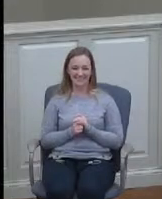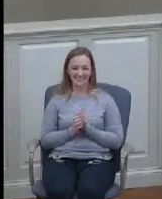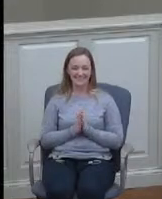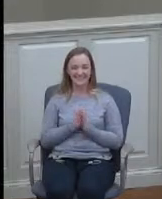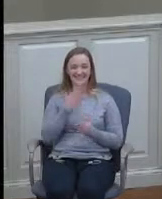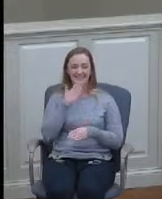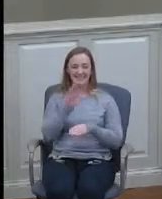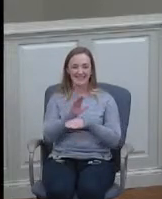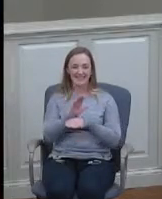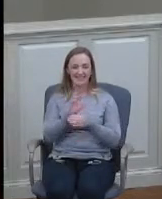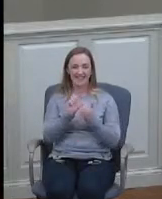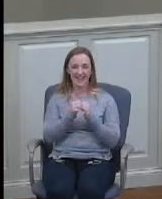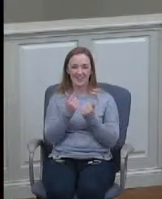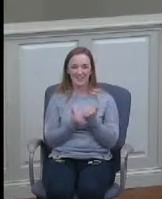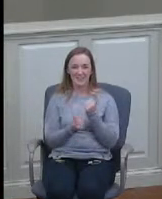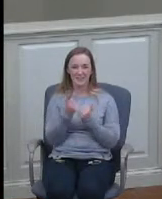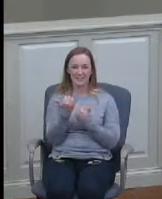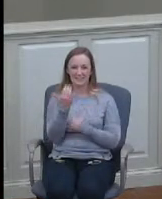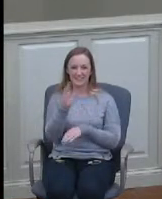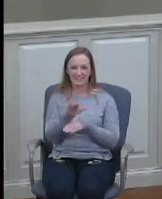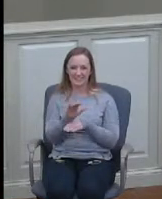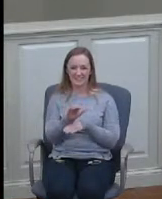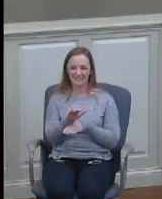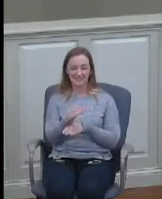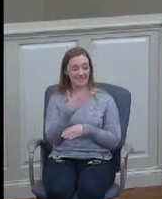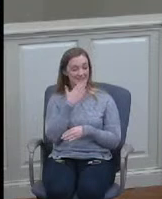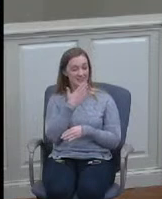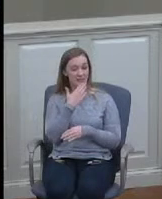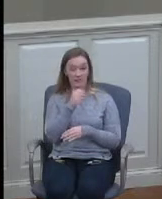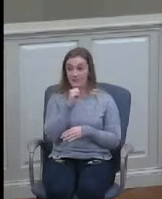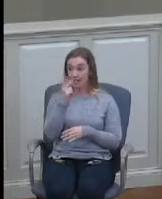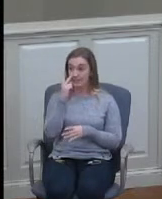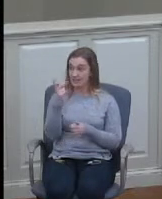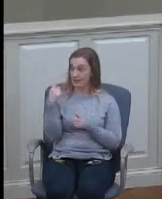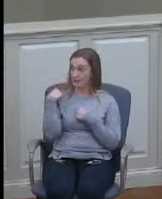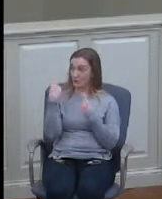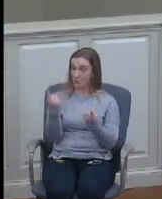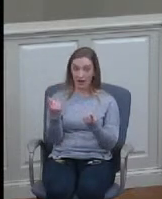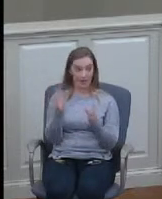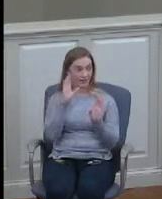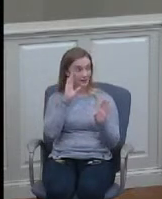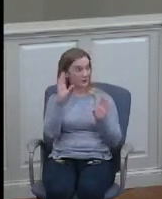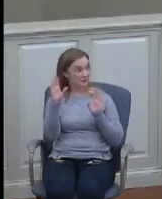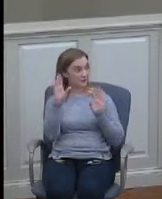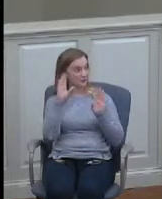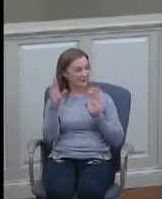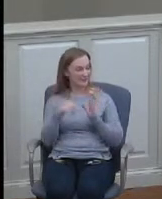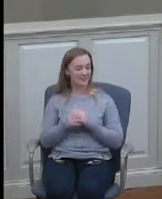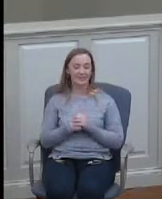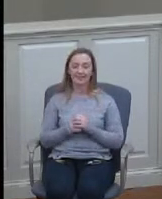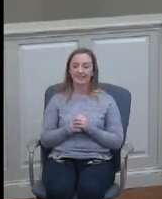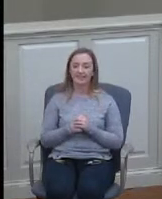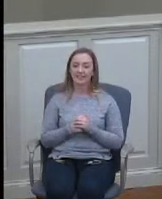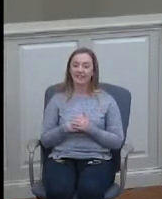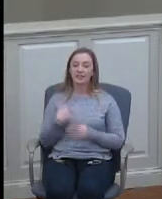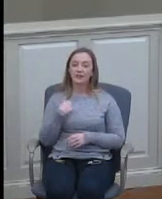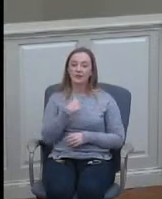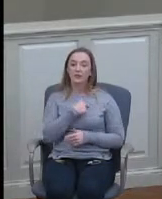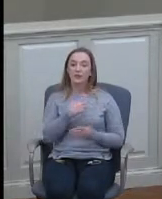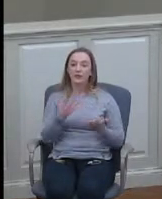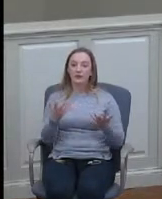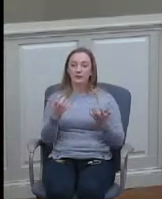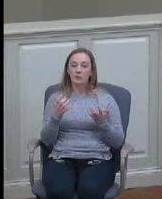Good evening. How is everybody this evening? We're good, thank all you. right. Haven't seen you all in a while. Hello. We wanted